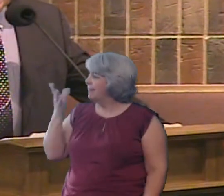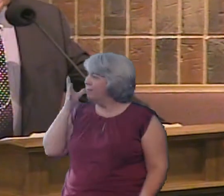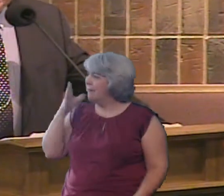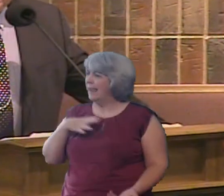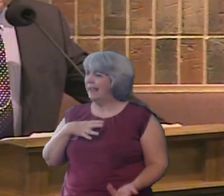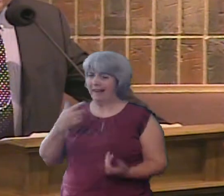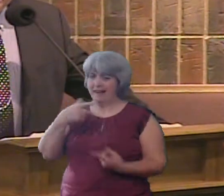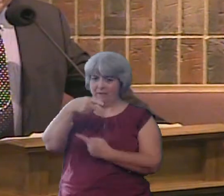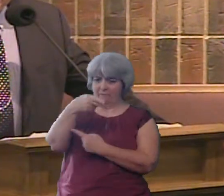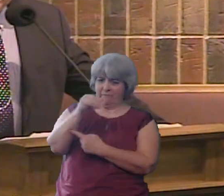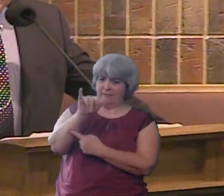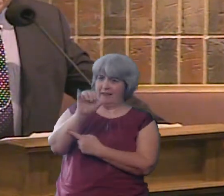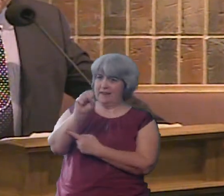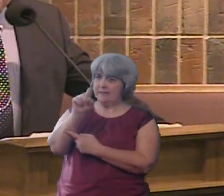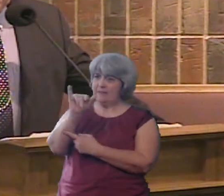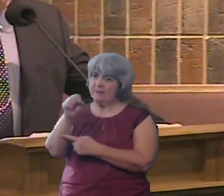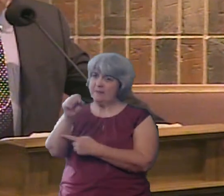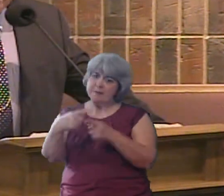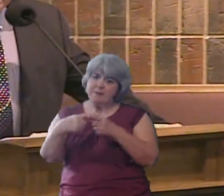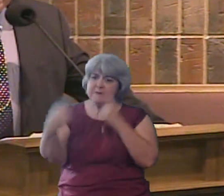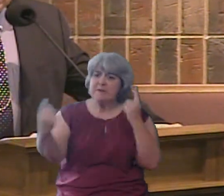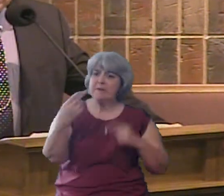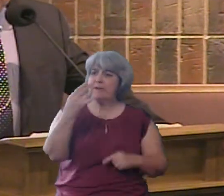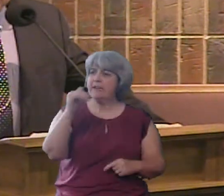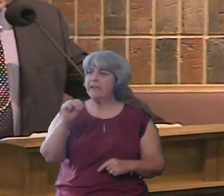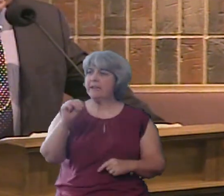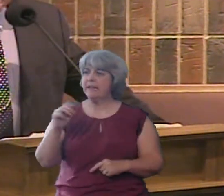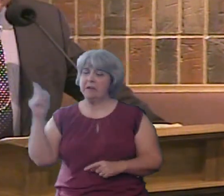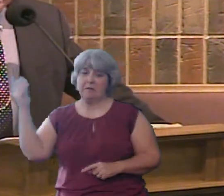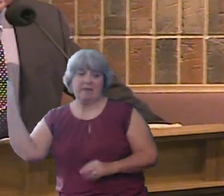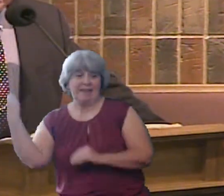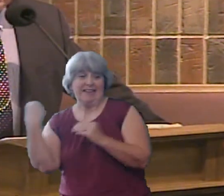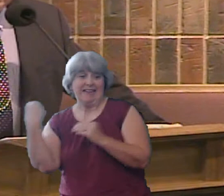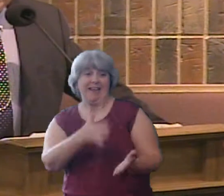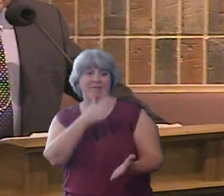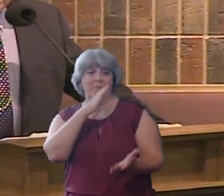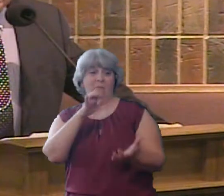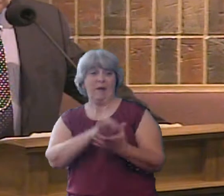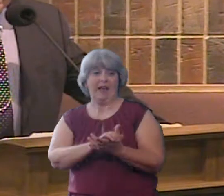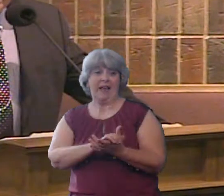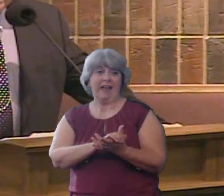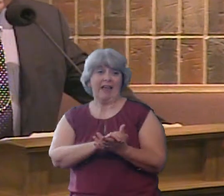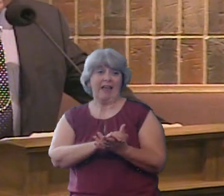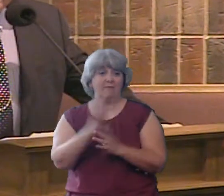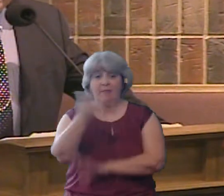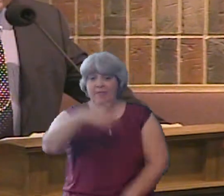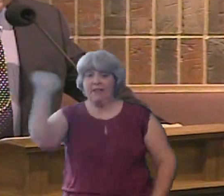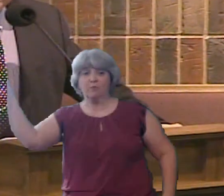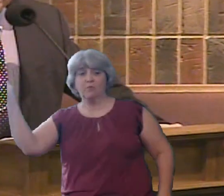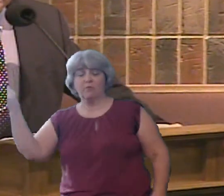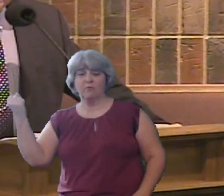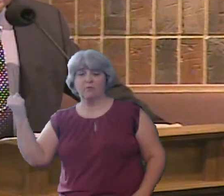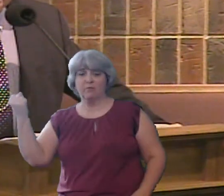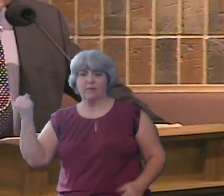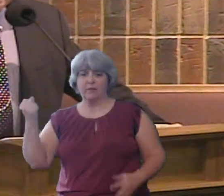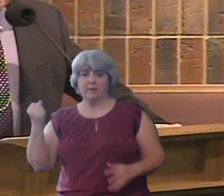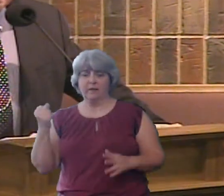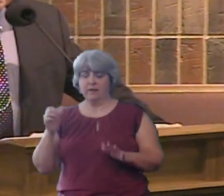Philistines. They gave him a wife, but then she was taken away, and